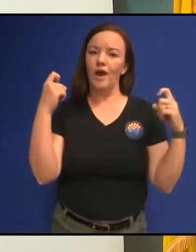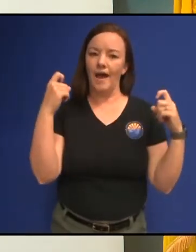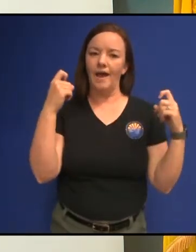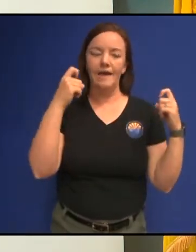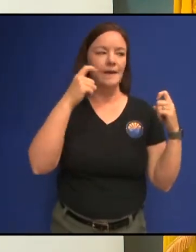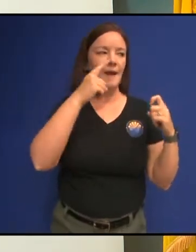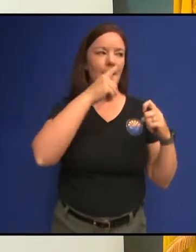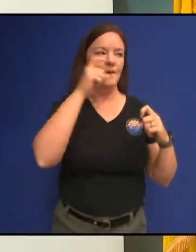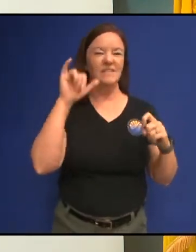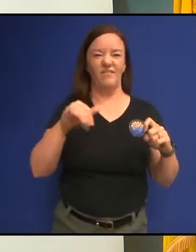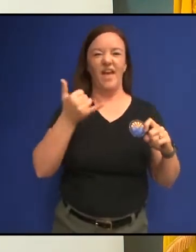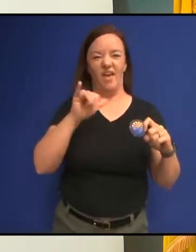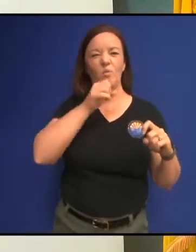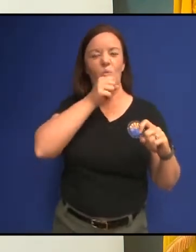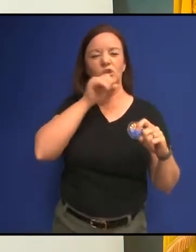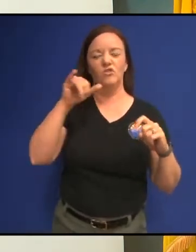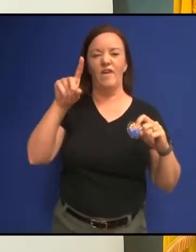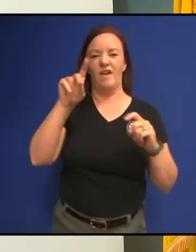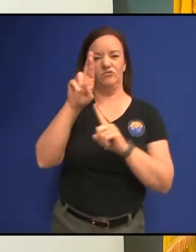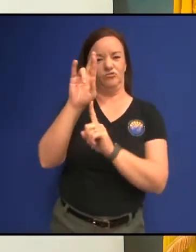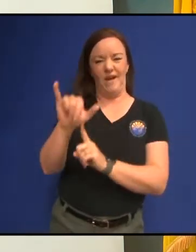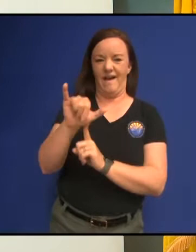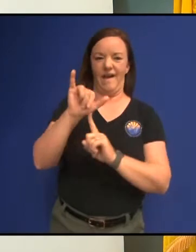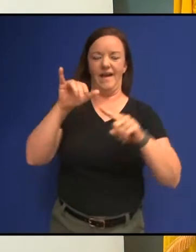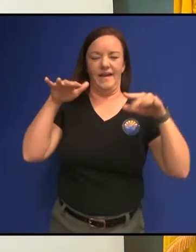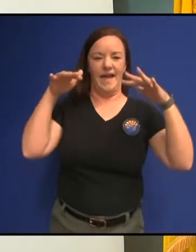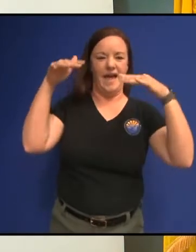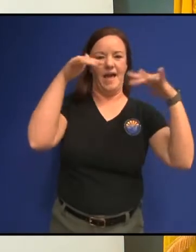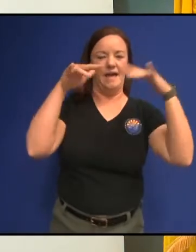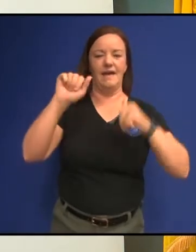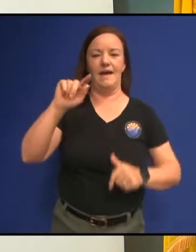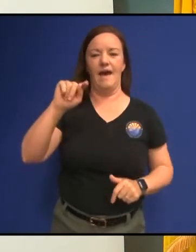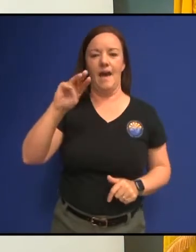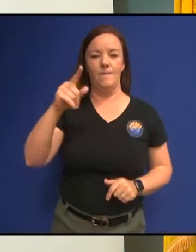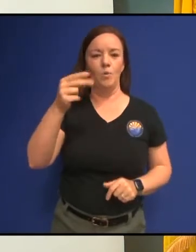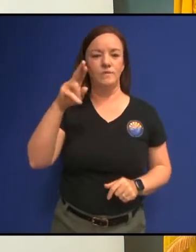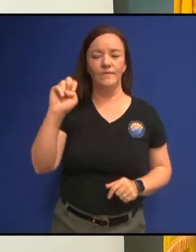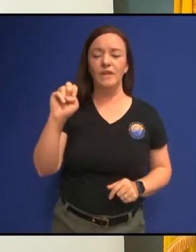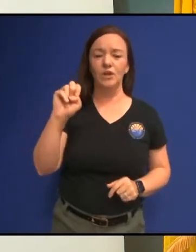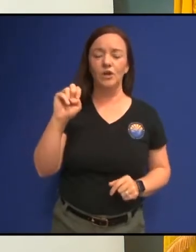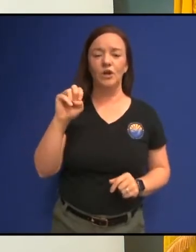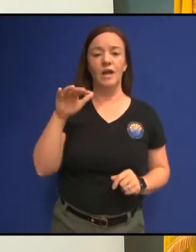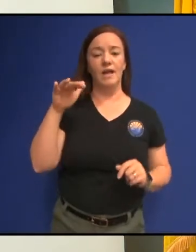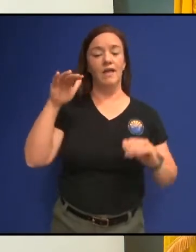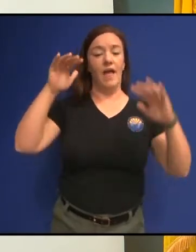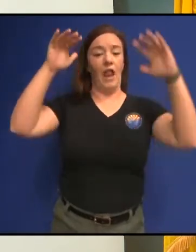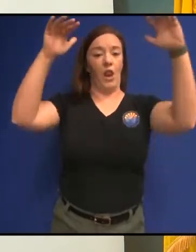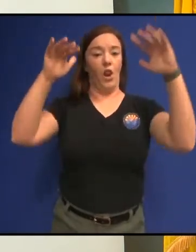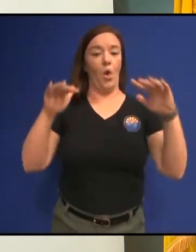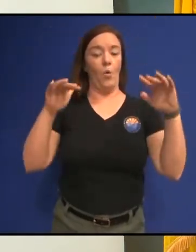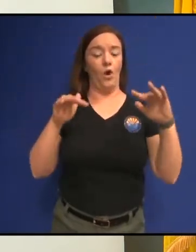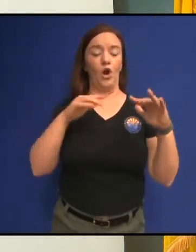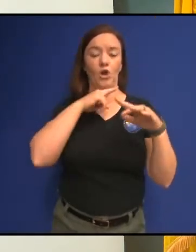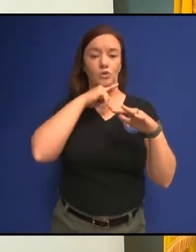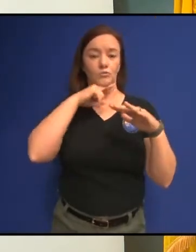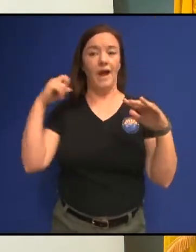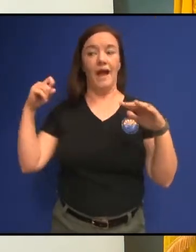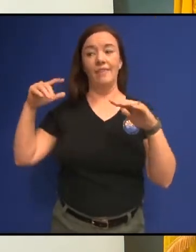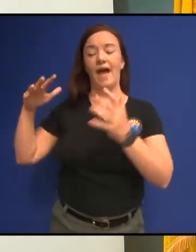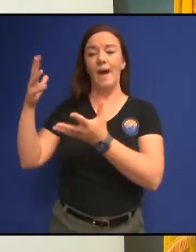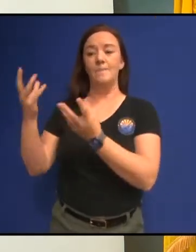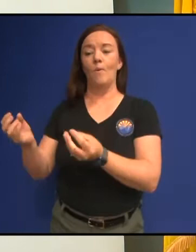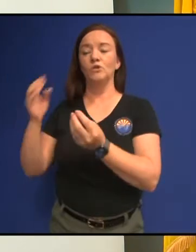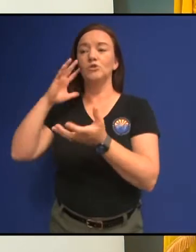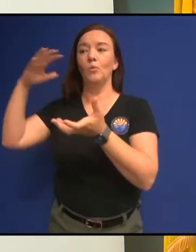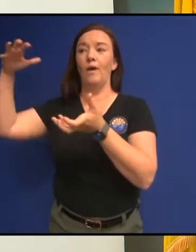have going on right now over here. Our lower atmosphere is really dry, and we're moving some of that moisture in overhead, so it's not